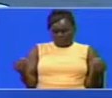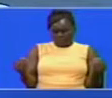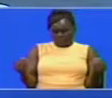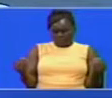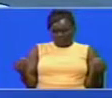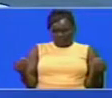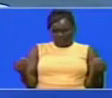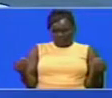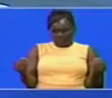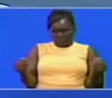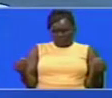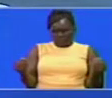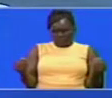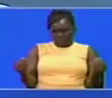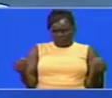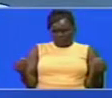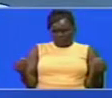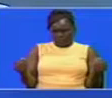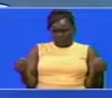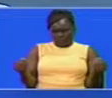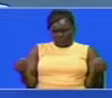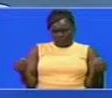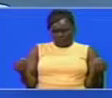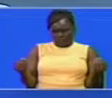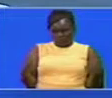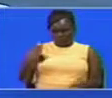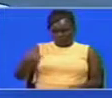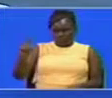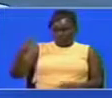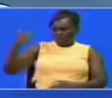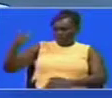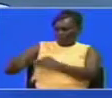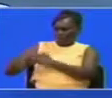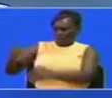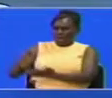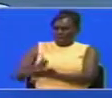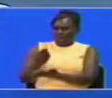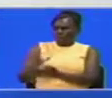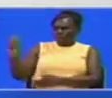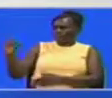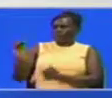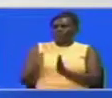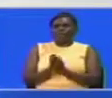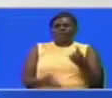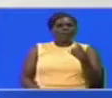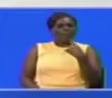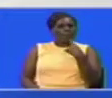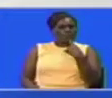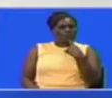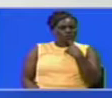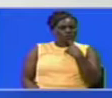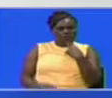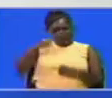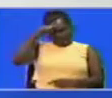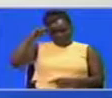to justify the boundary between the Marakwets and the Pokots because of the River